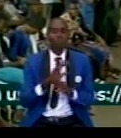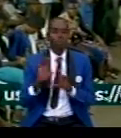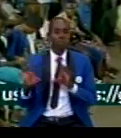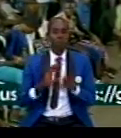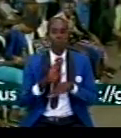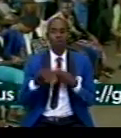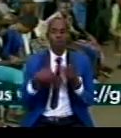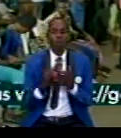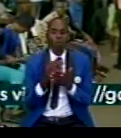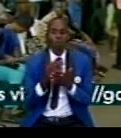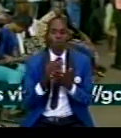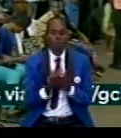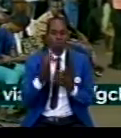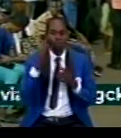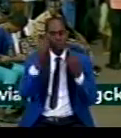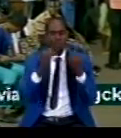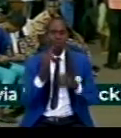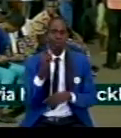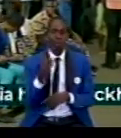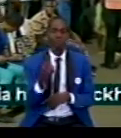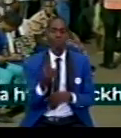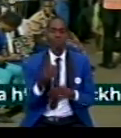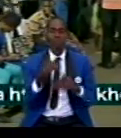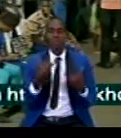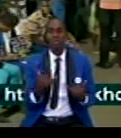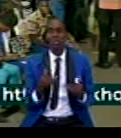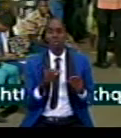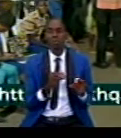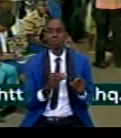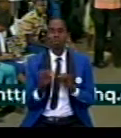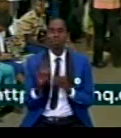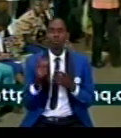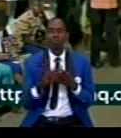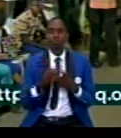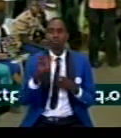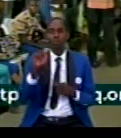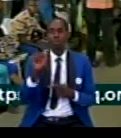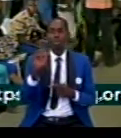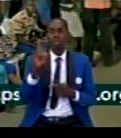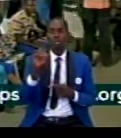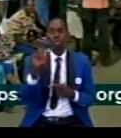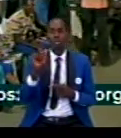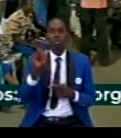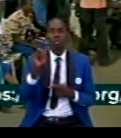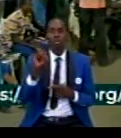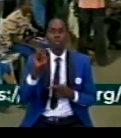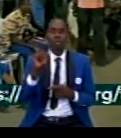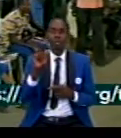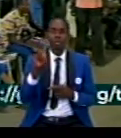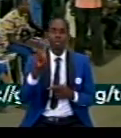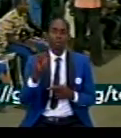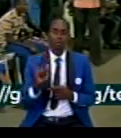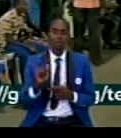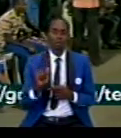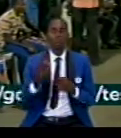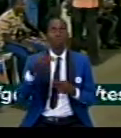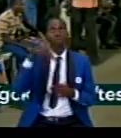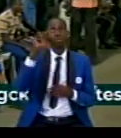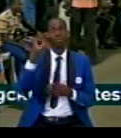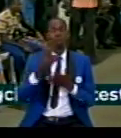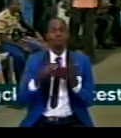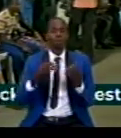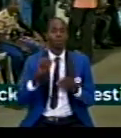to Adamawa State, northern part of Nigeria, for a testimony of what the Lord has